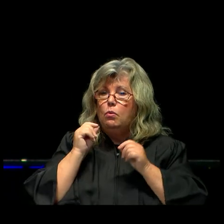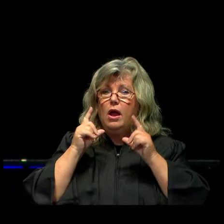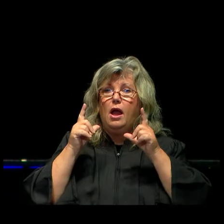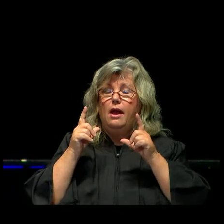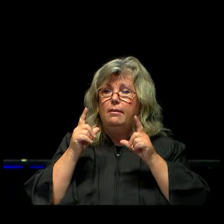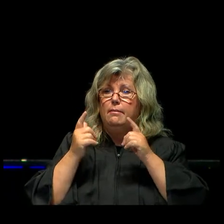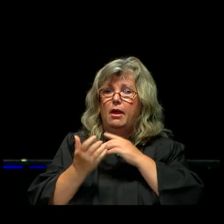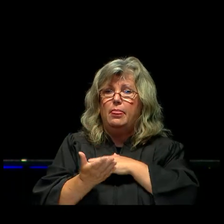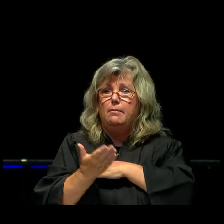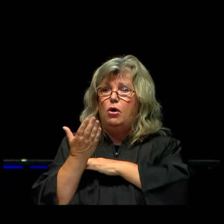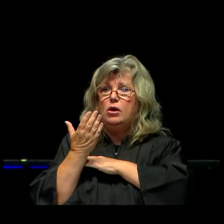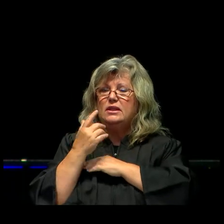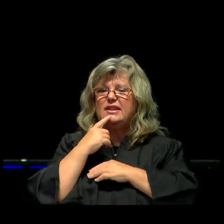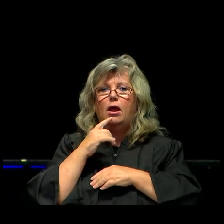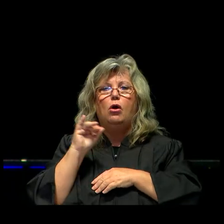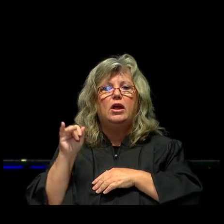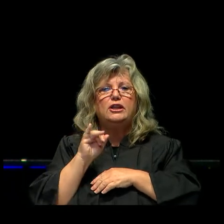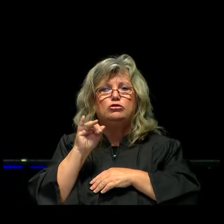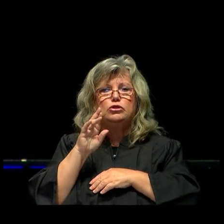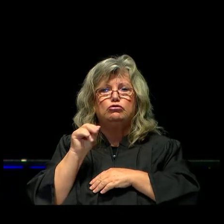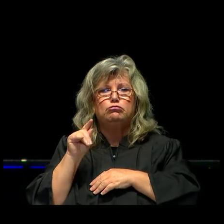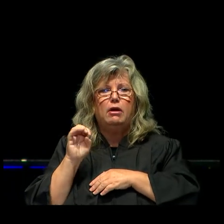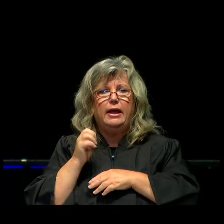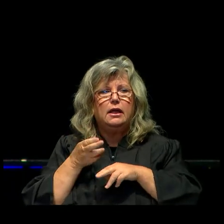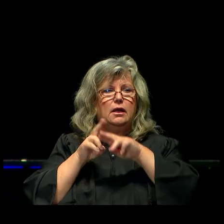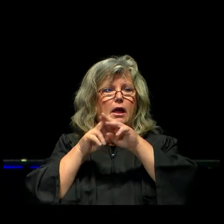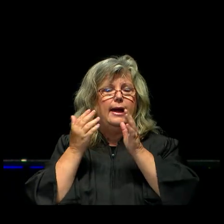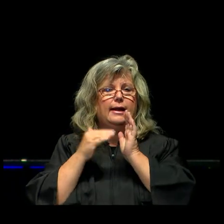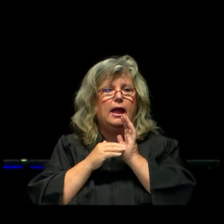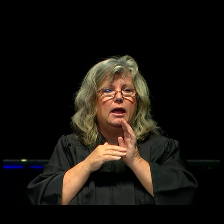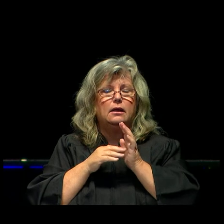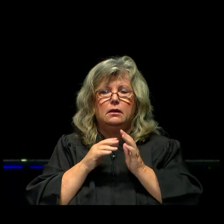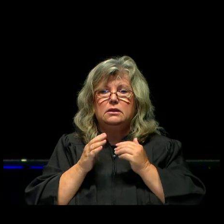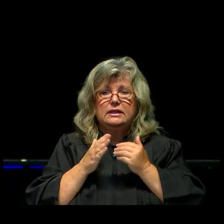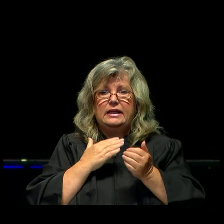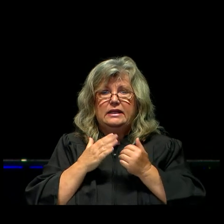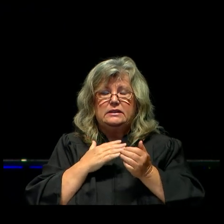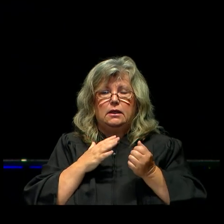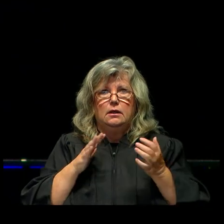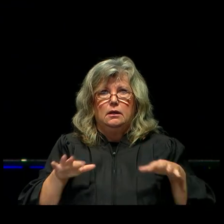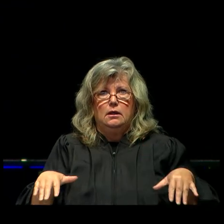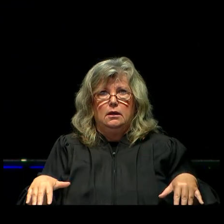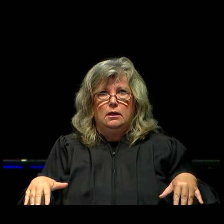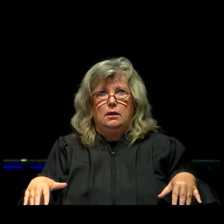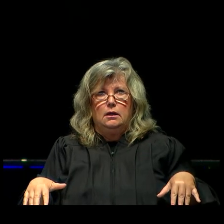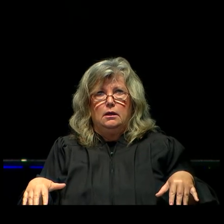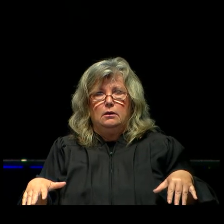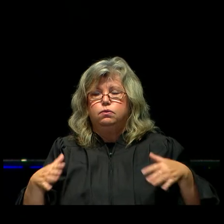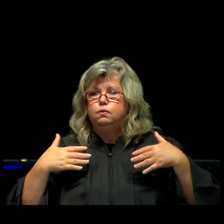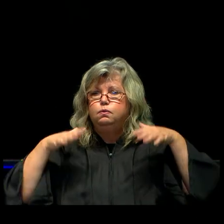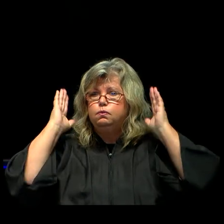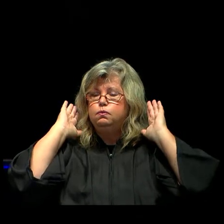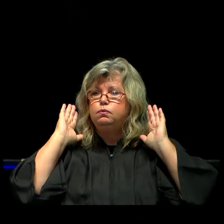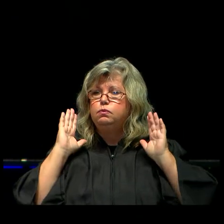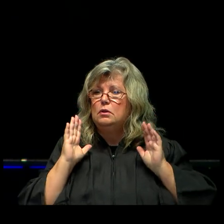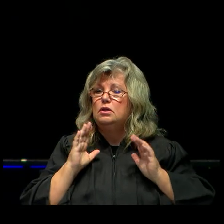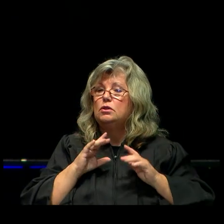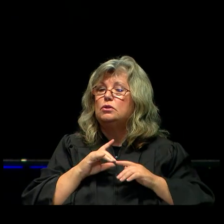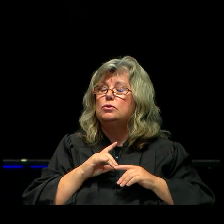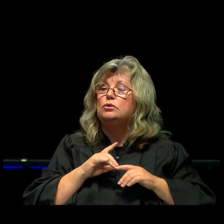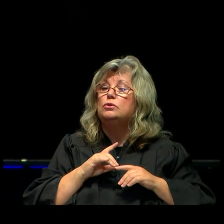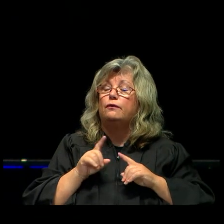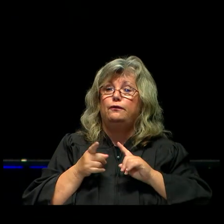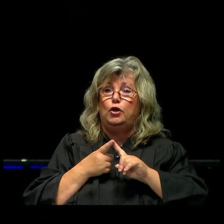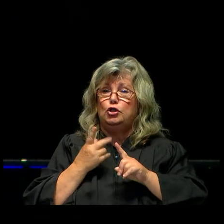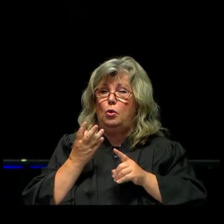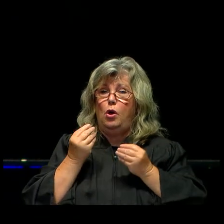again. So it's easy to be overwhelmed. And so right off the bat, I wanted to say, it's not your